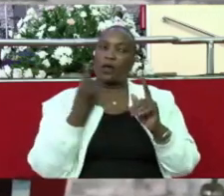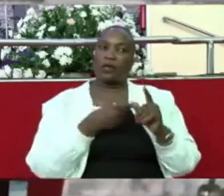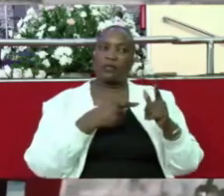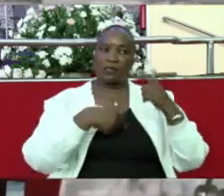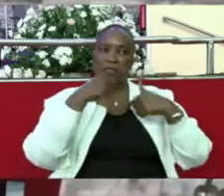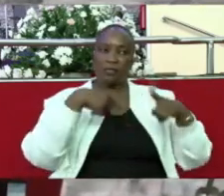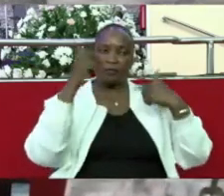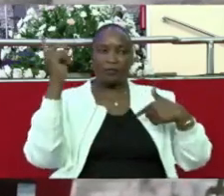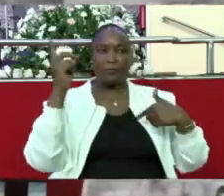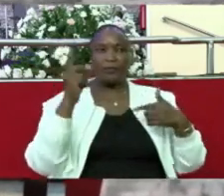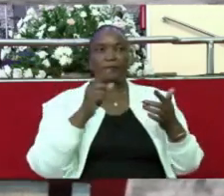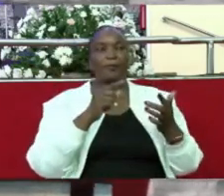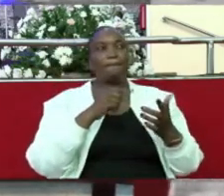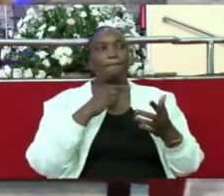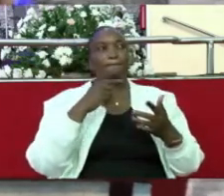are a candidate.